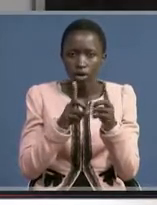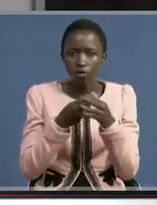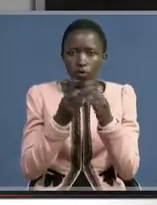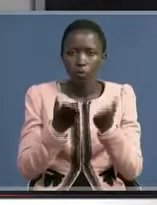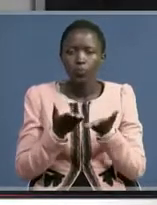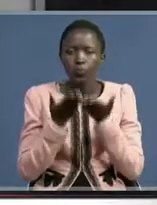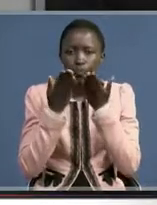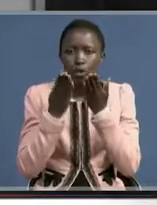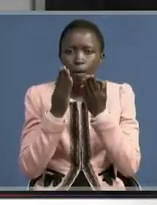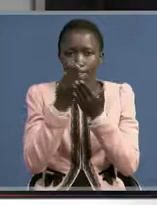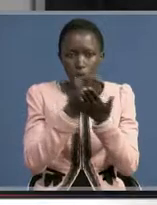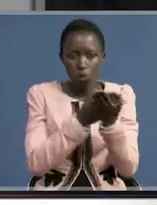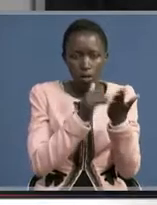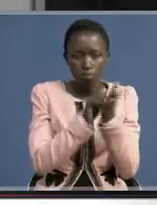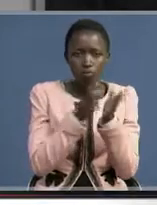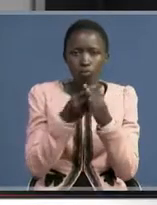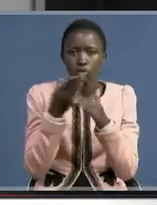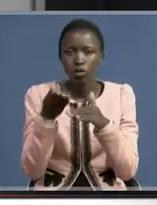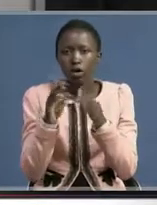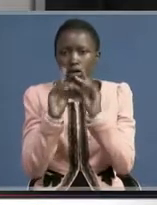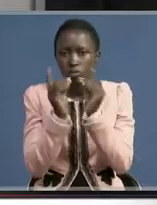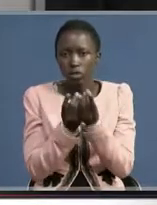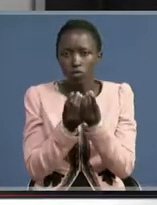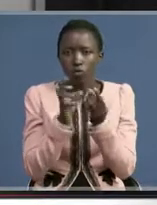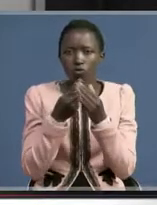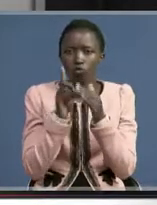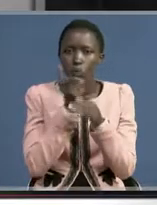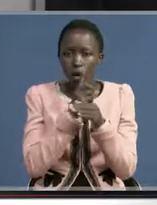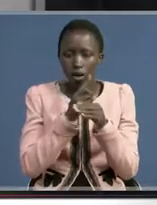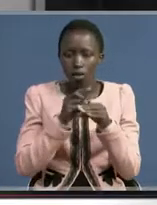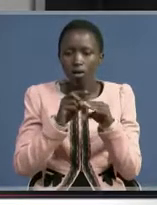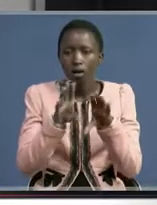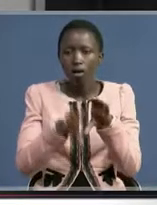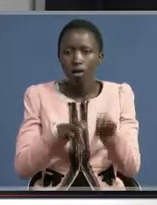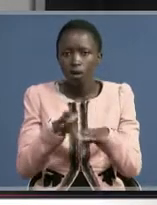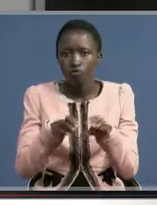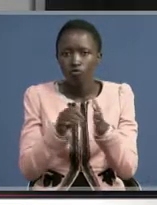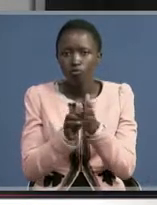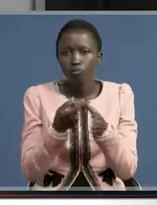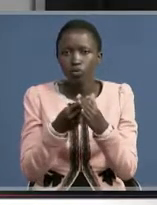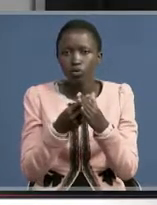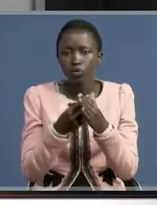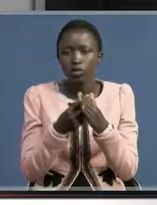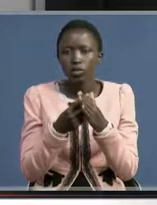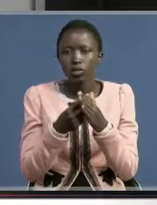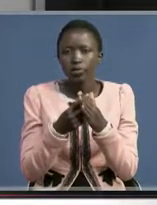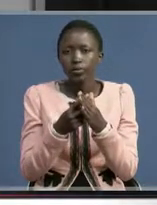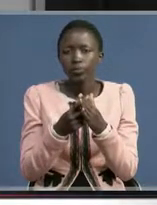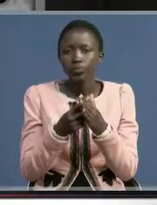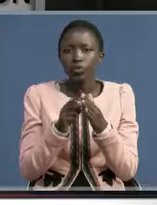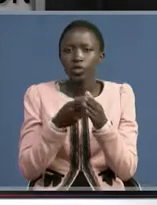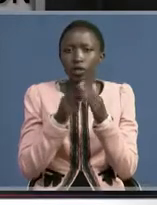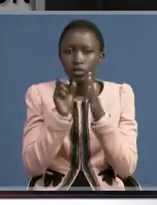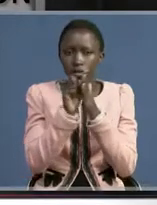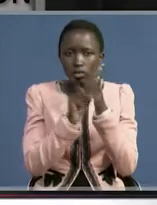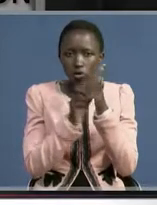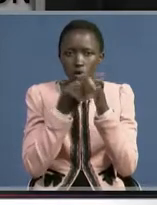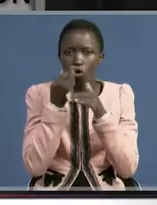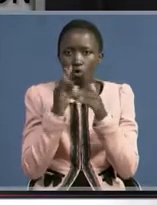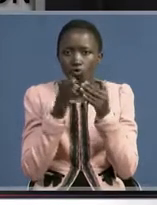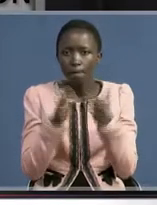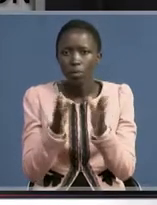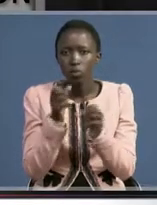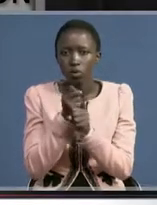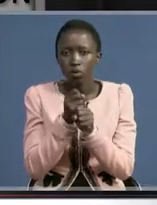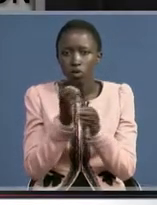promotion programs, while State Department of Wildlife has been assigned 873 million. The State Department of Public